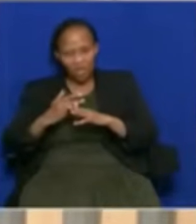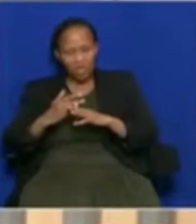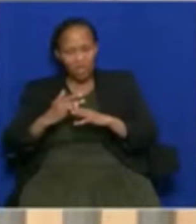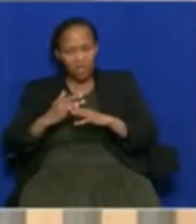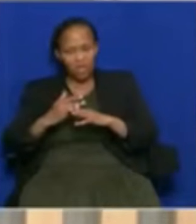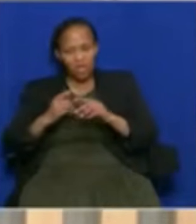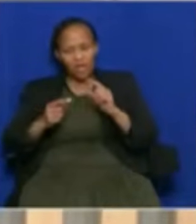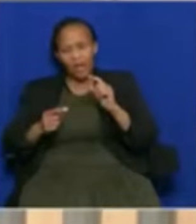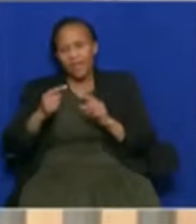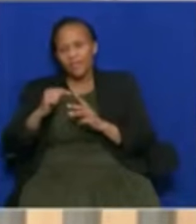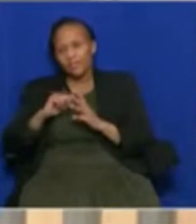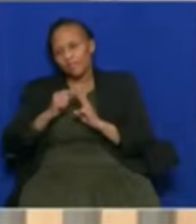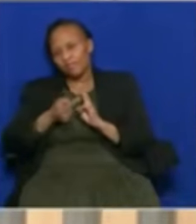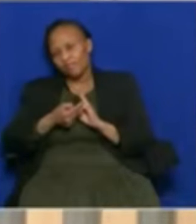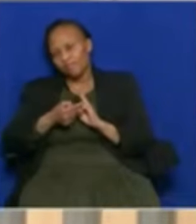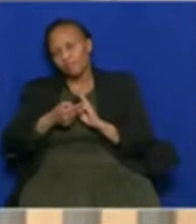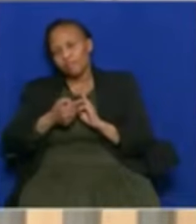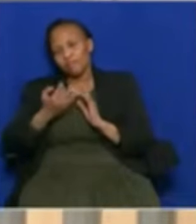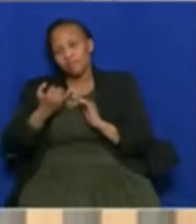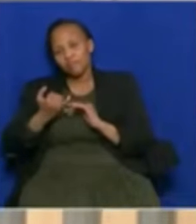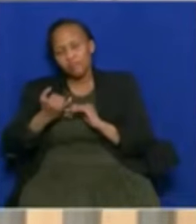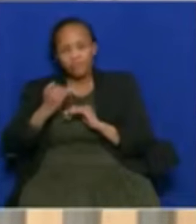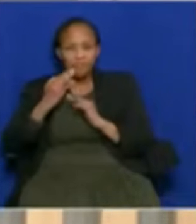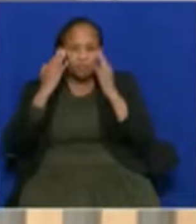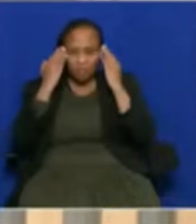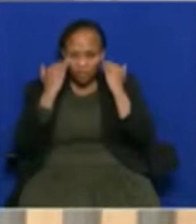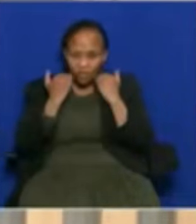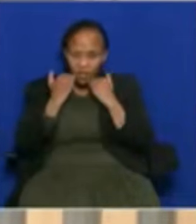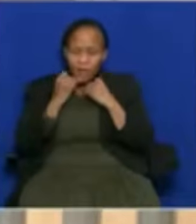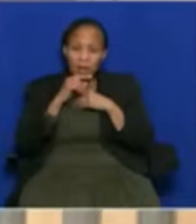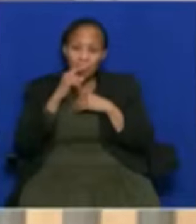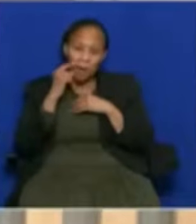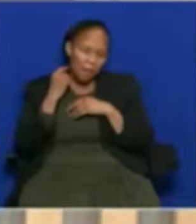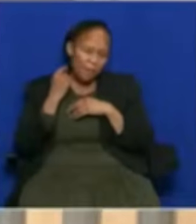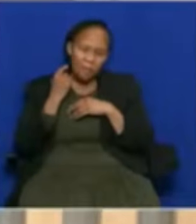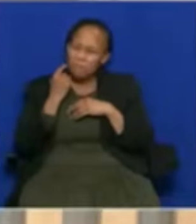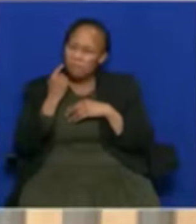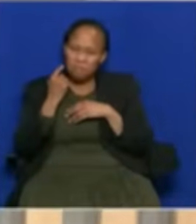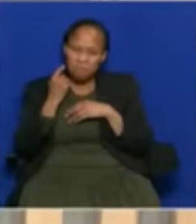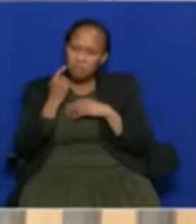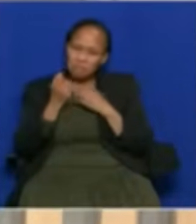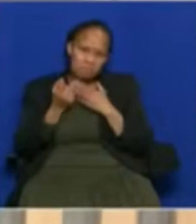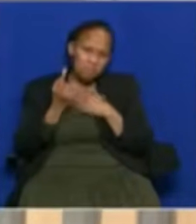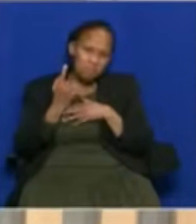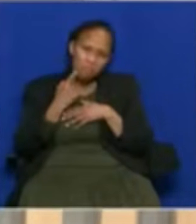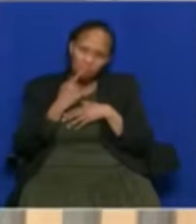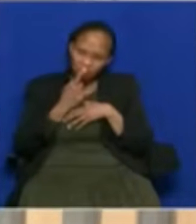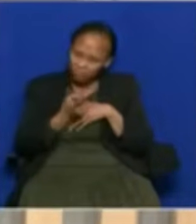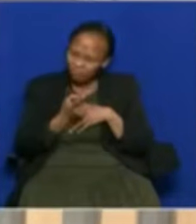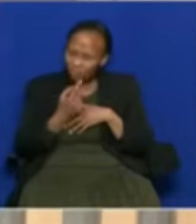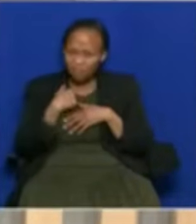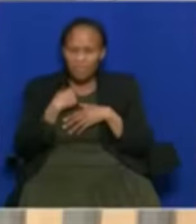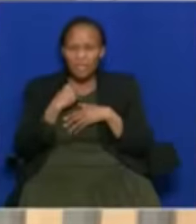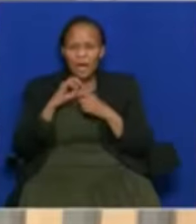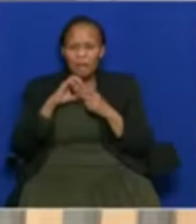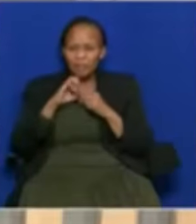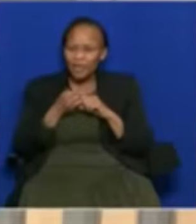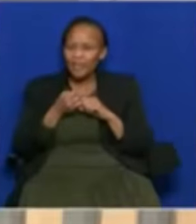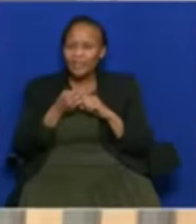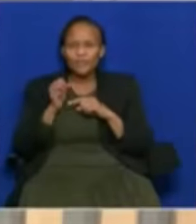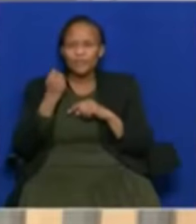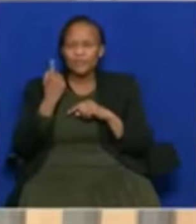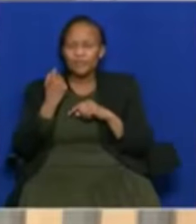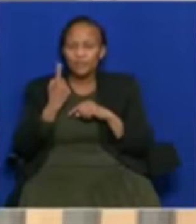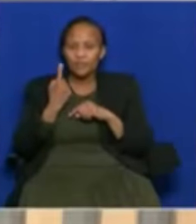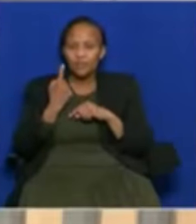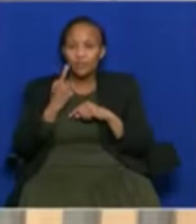came up with your name. I'm trying to, and perhaps you don't know the facts, I don't know, but I'm